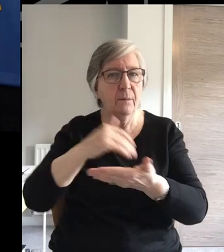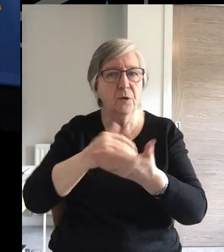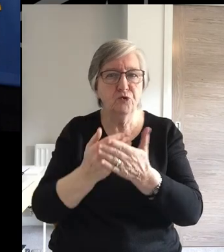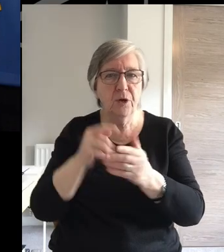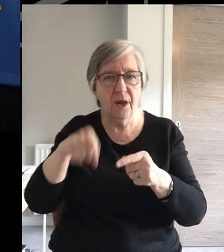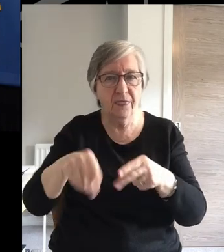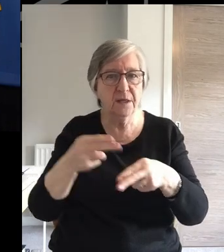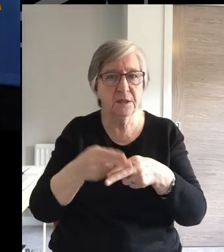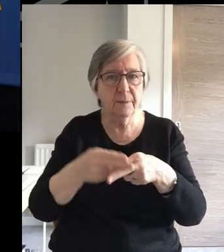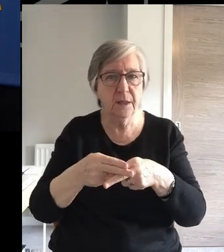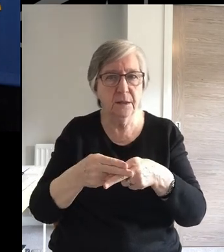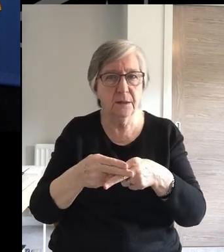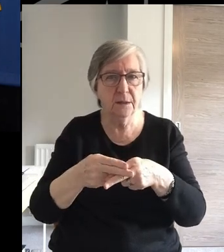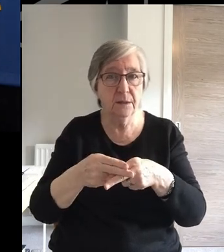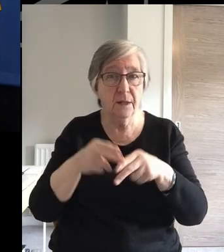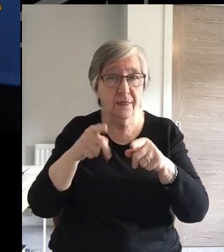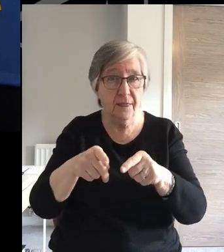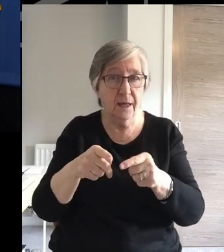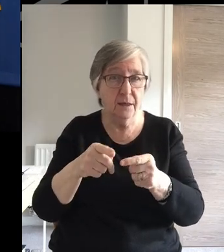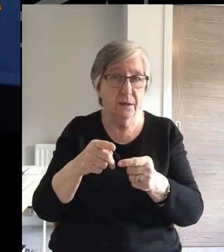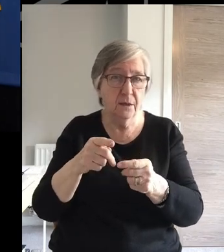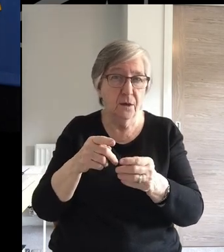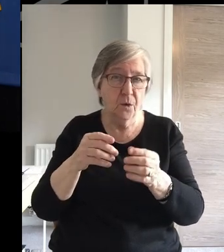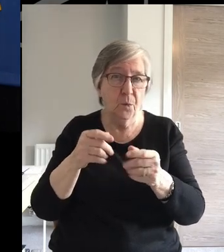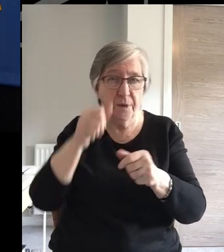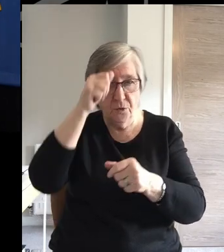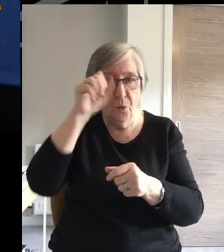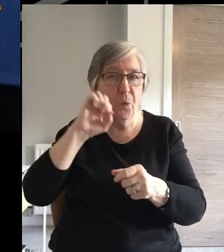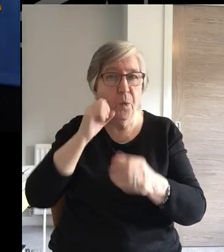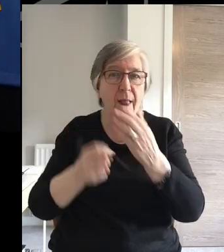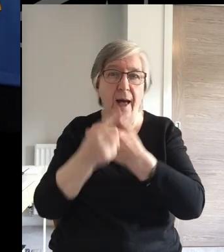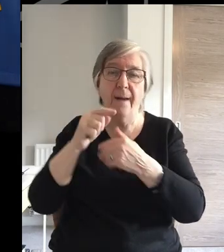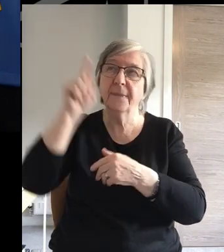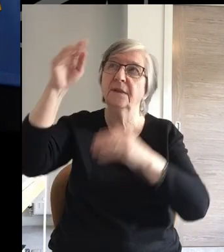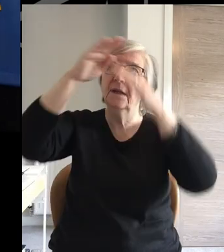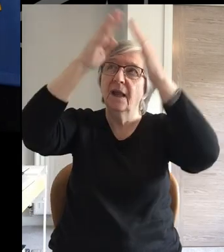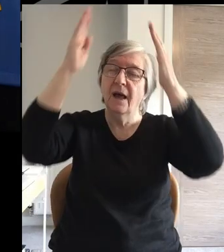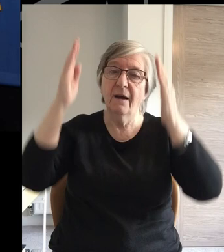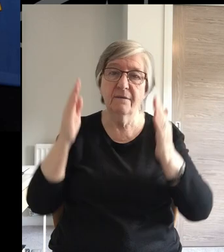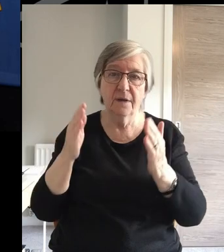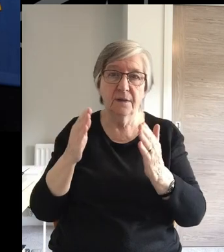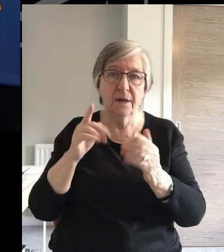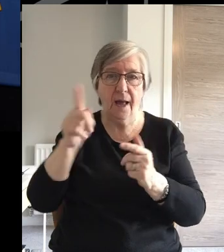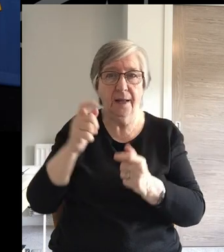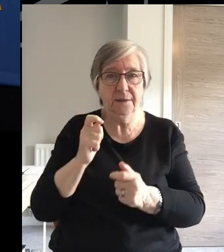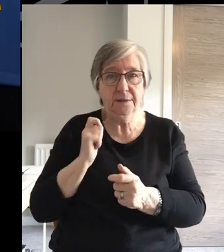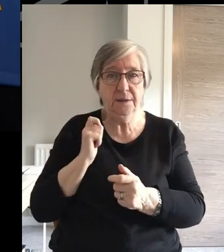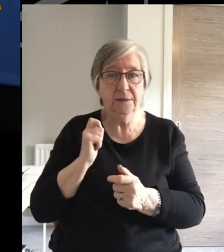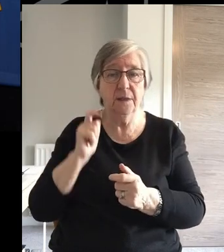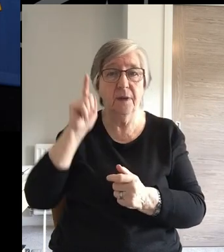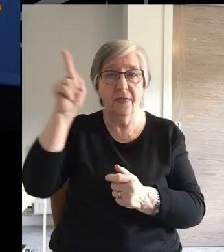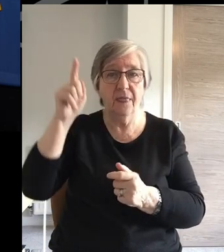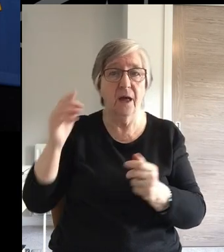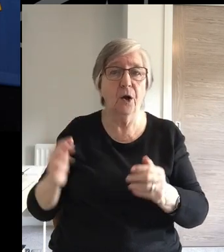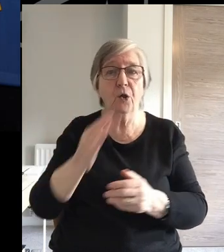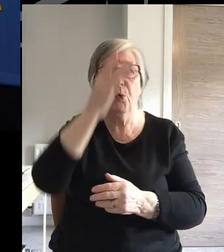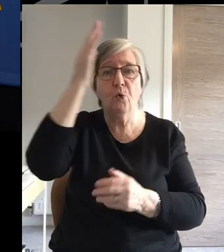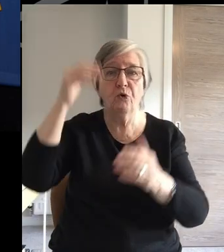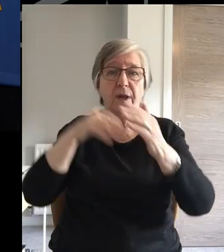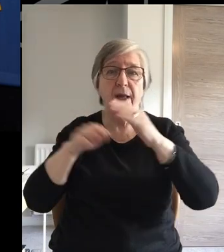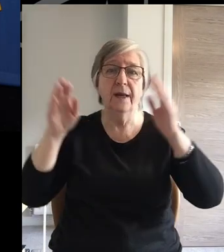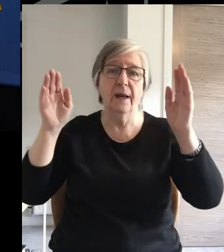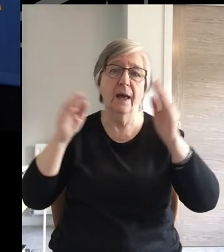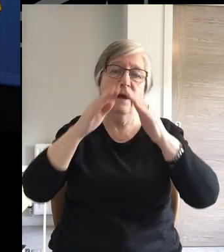meal, which is a foretaste of that heavenly banquet, an anticipation of that glory that